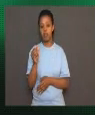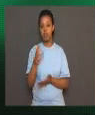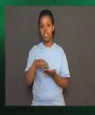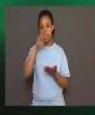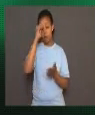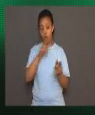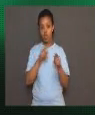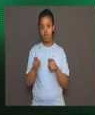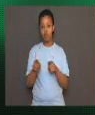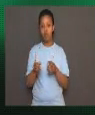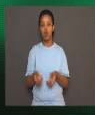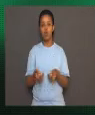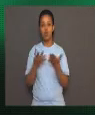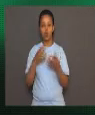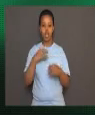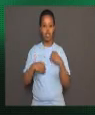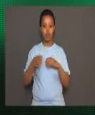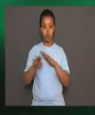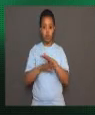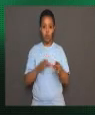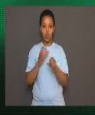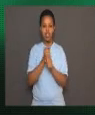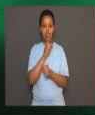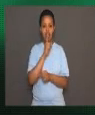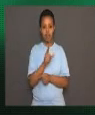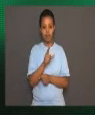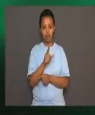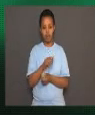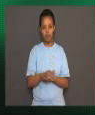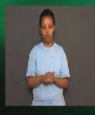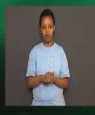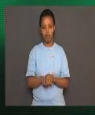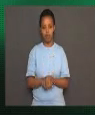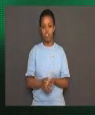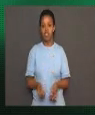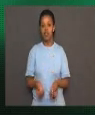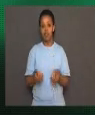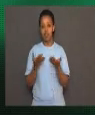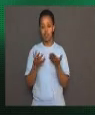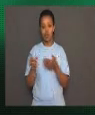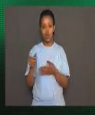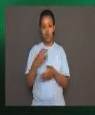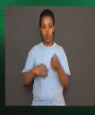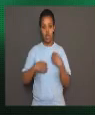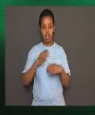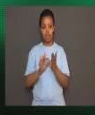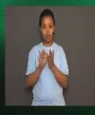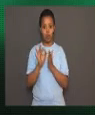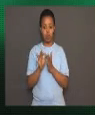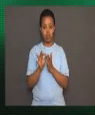contains numerous organisms. The majority of those organisms